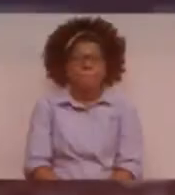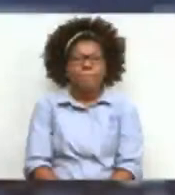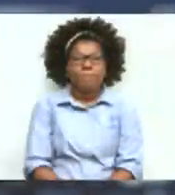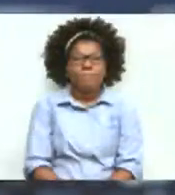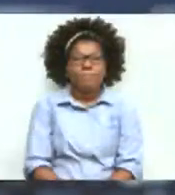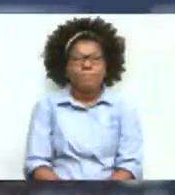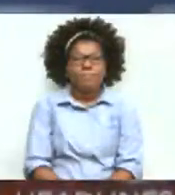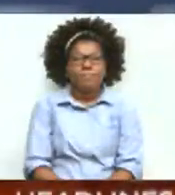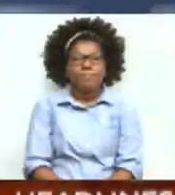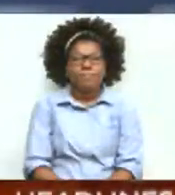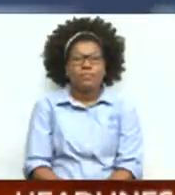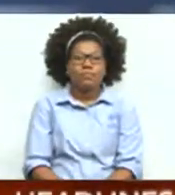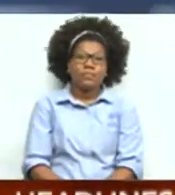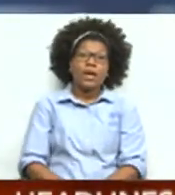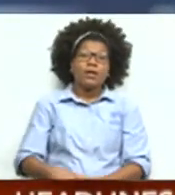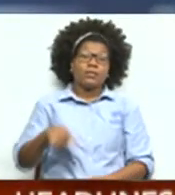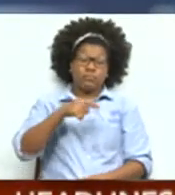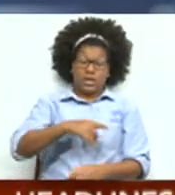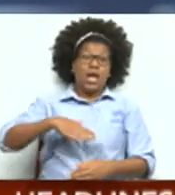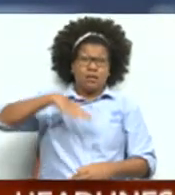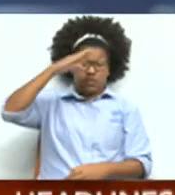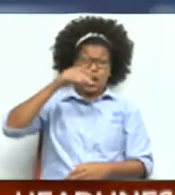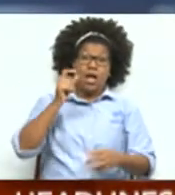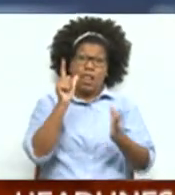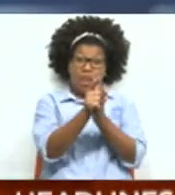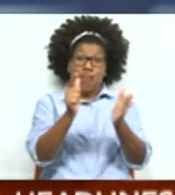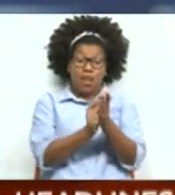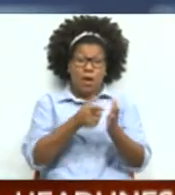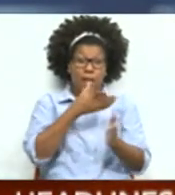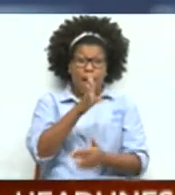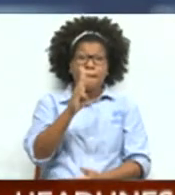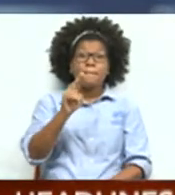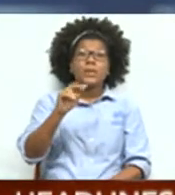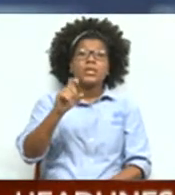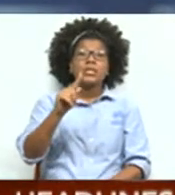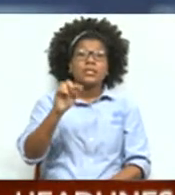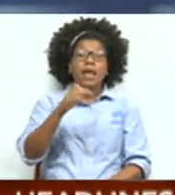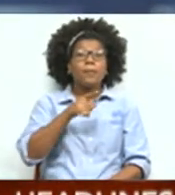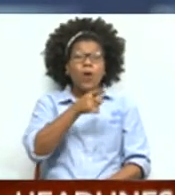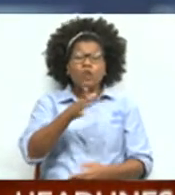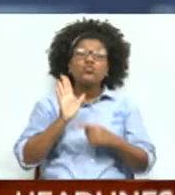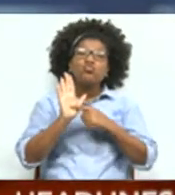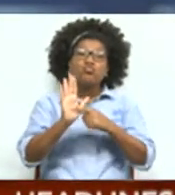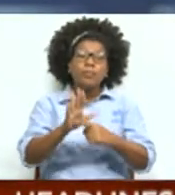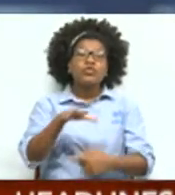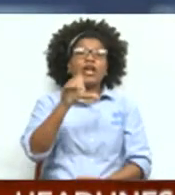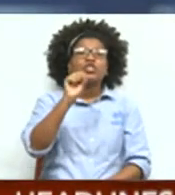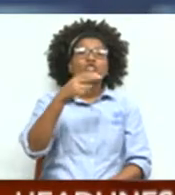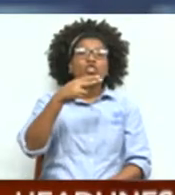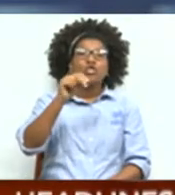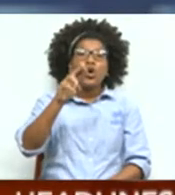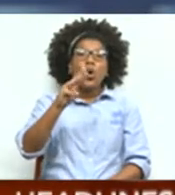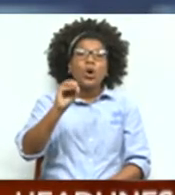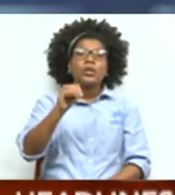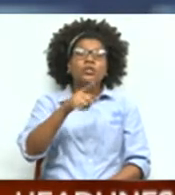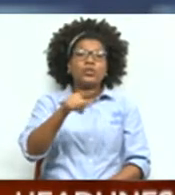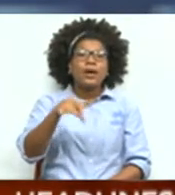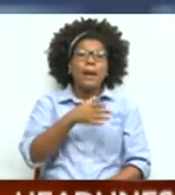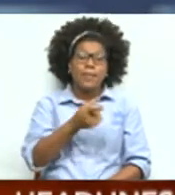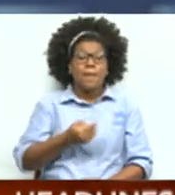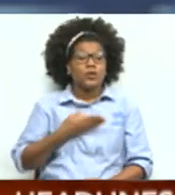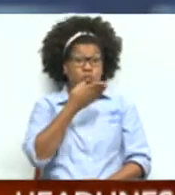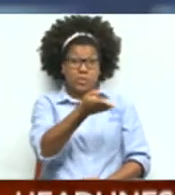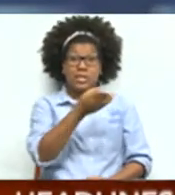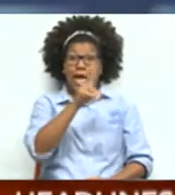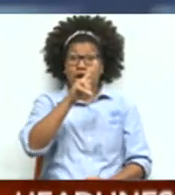Senior Attorney at Law Bert Samuels, whose team represented Sean Shawnstorm Campbell before the UK-based Privy Council in the Vibes